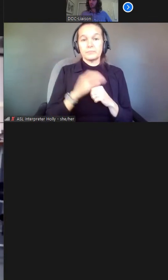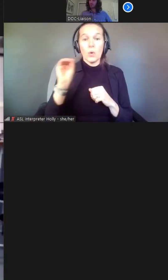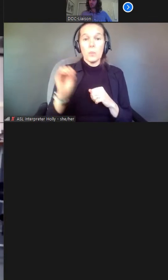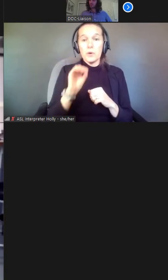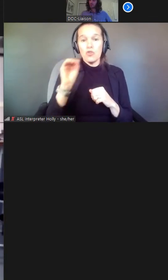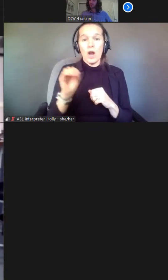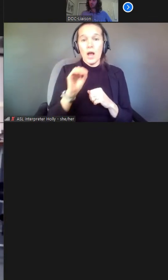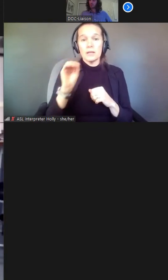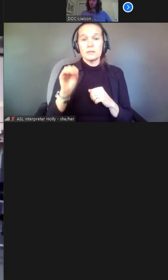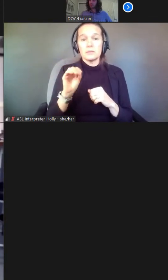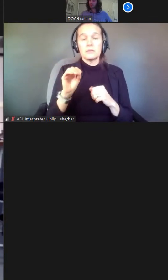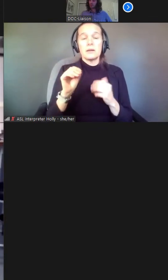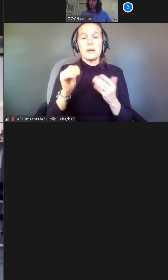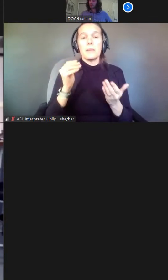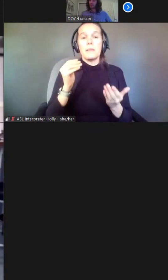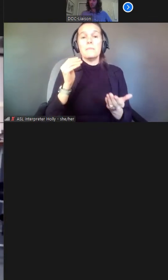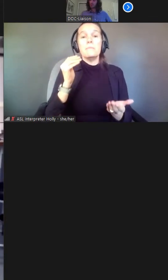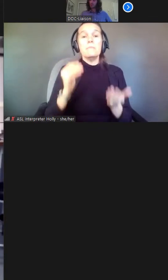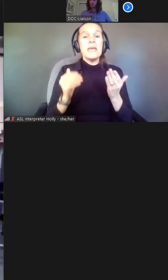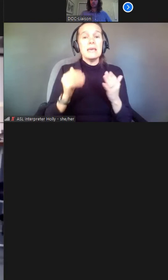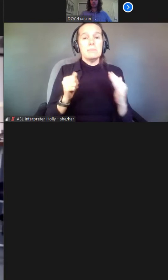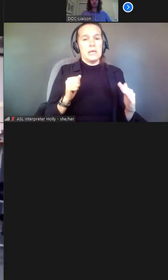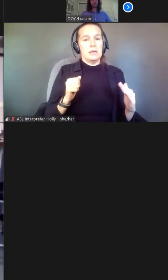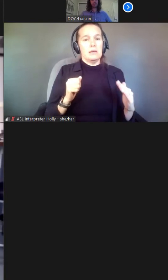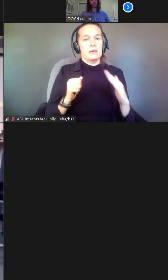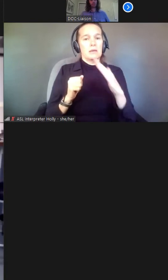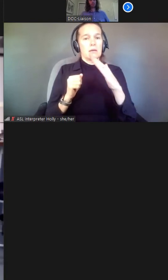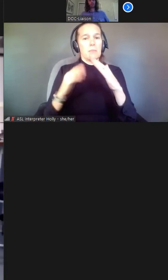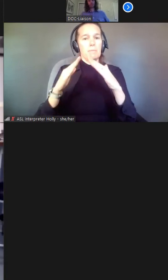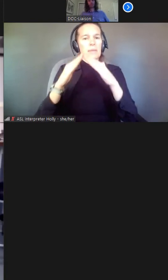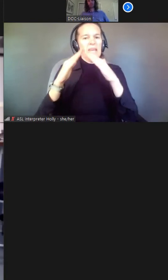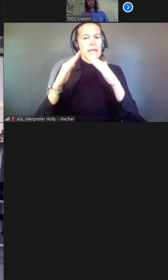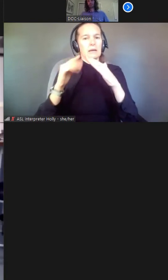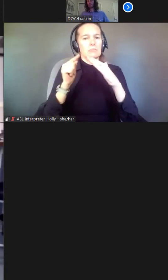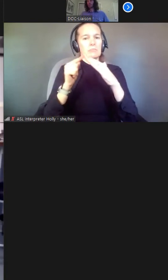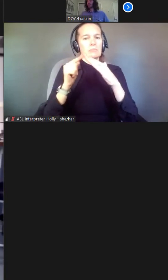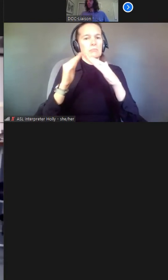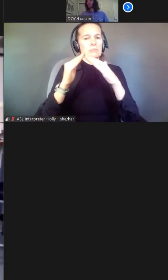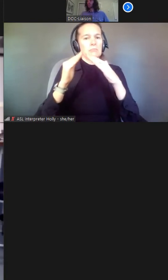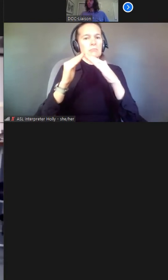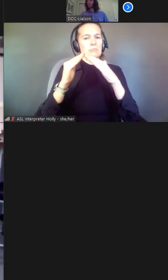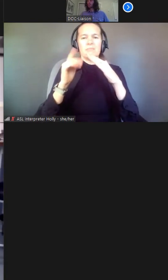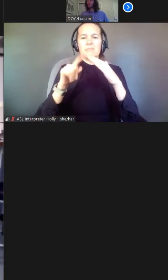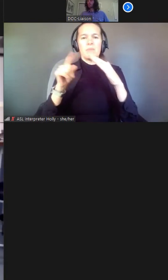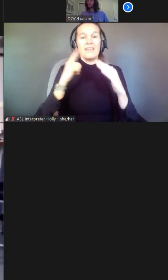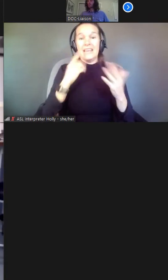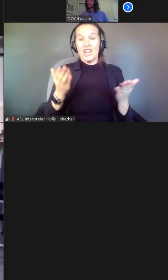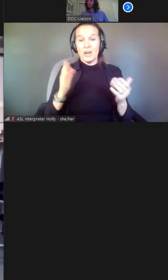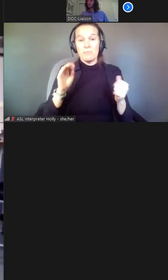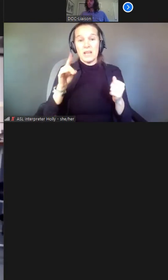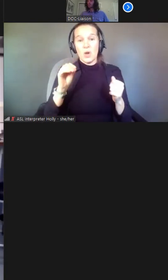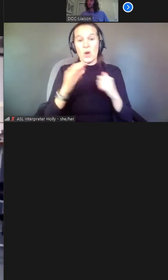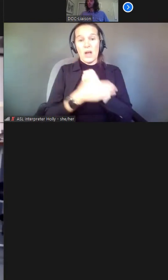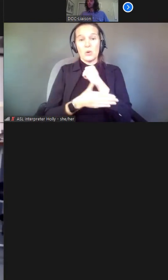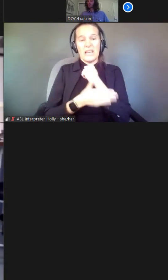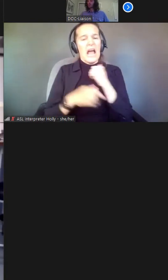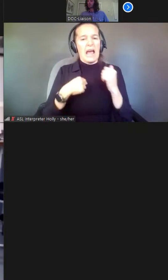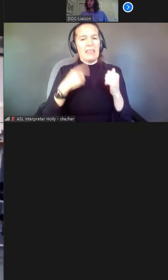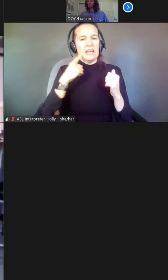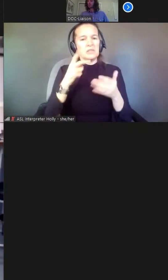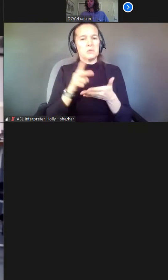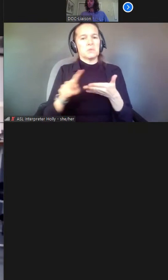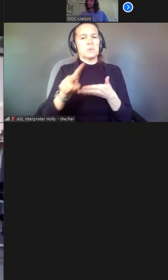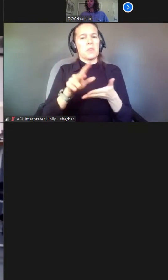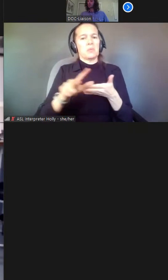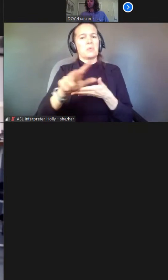Omicron may be peaking, but in Mendocino County, it looks like it'll take another 2 or 3 weeks. So I would not go by the